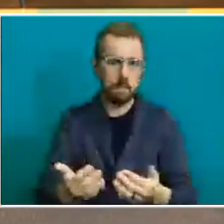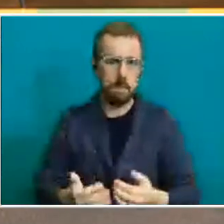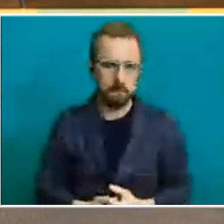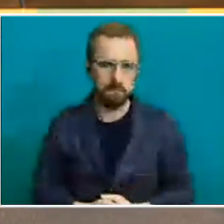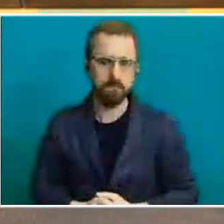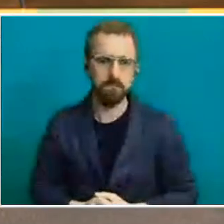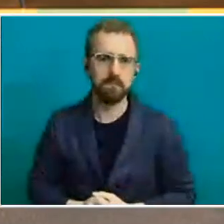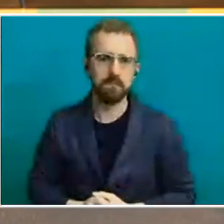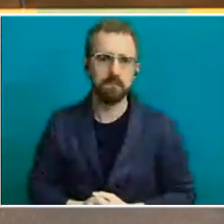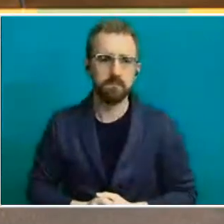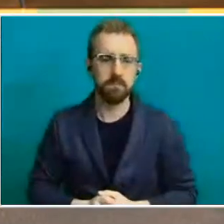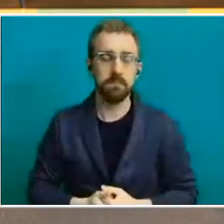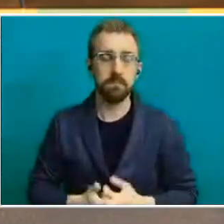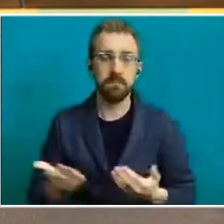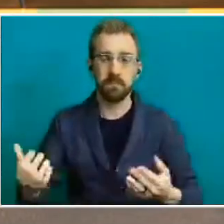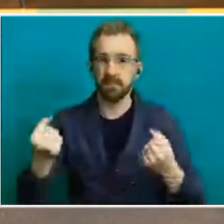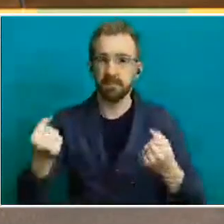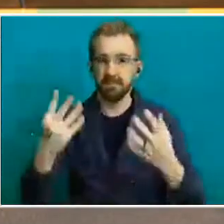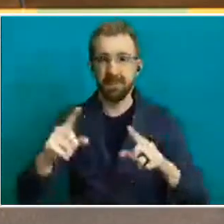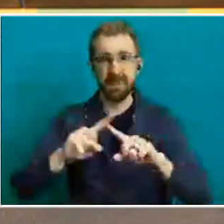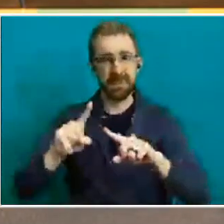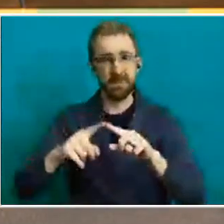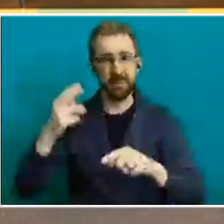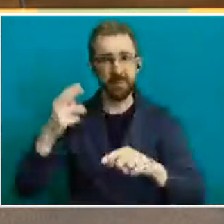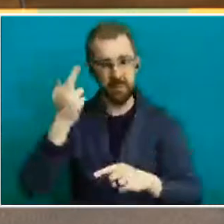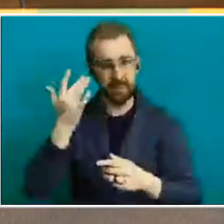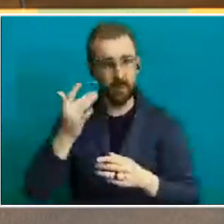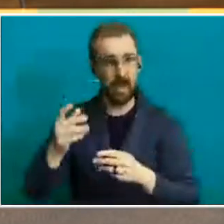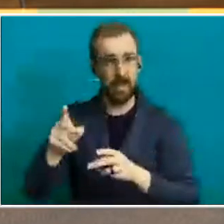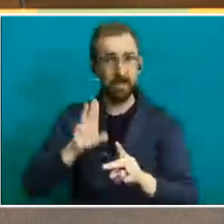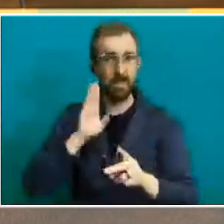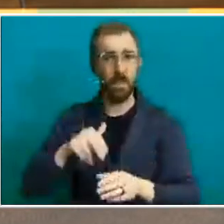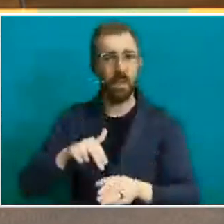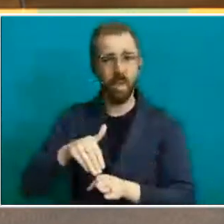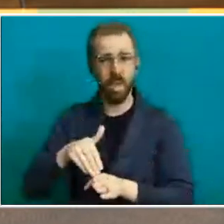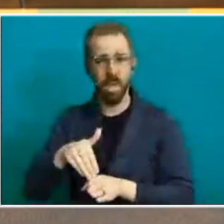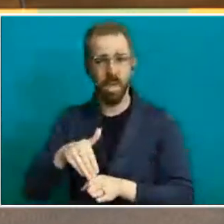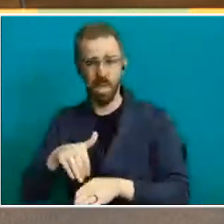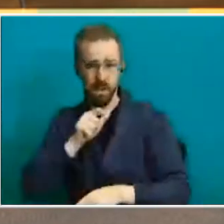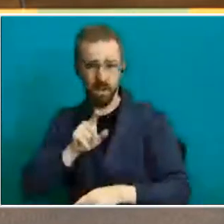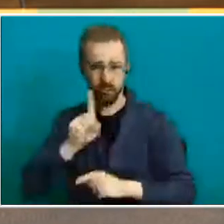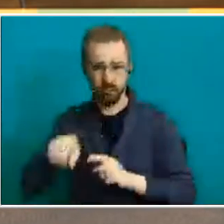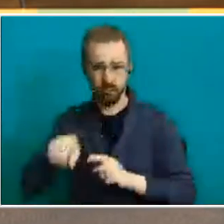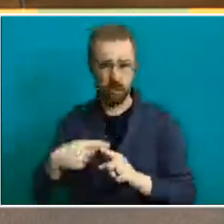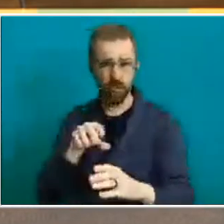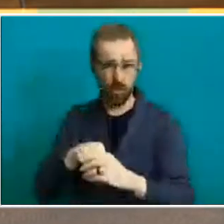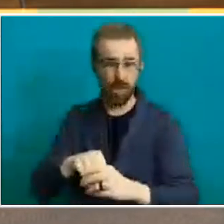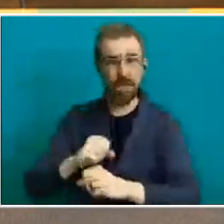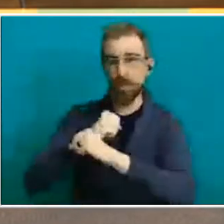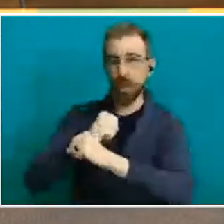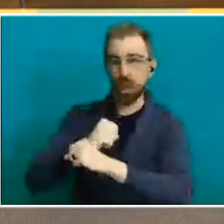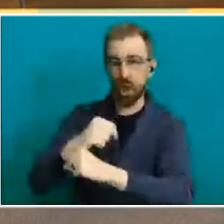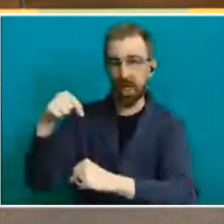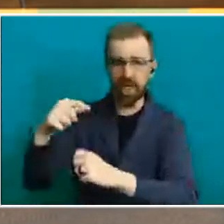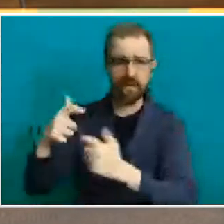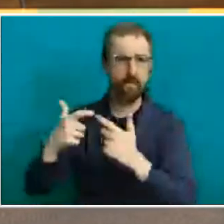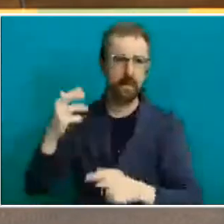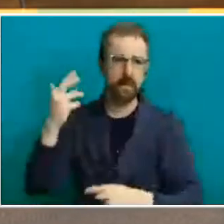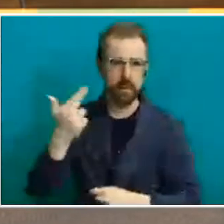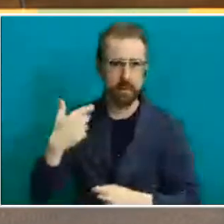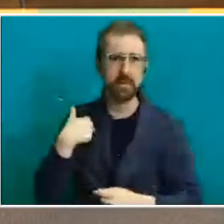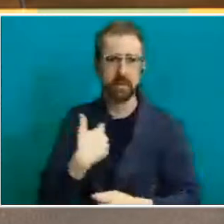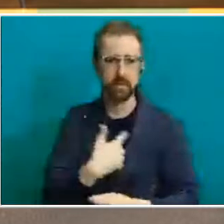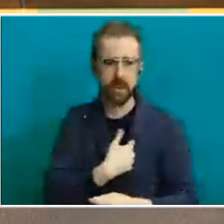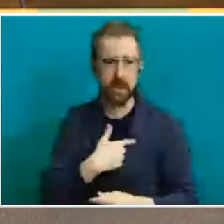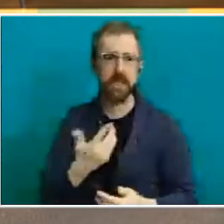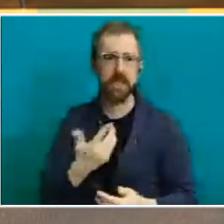There's a lot of different reasons why someone would be on the fence. Security being one of them. We thrive and